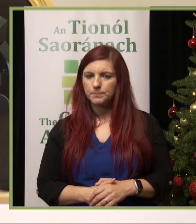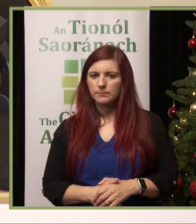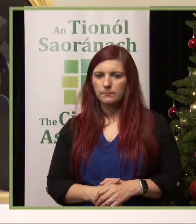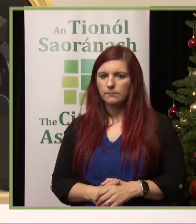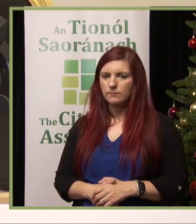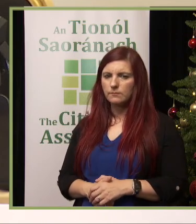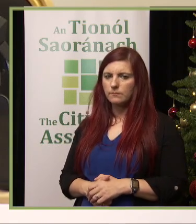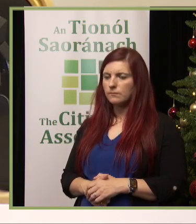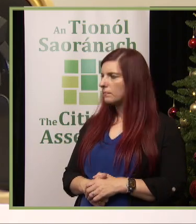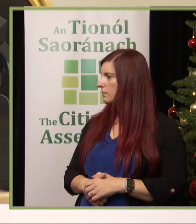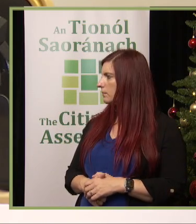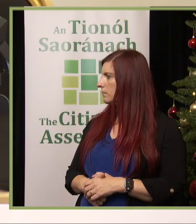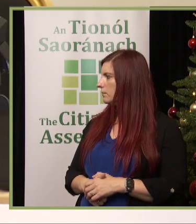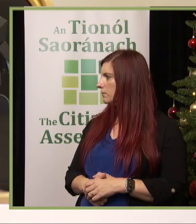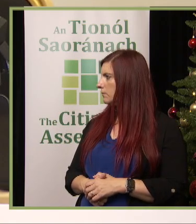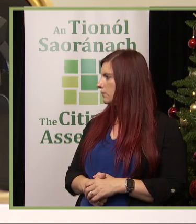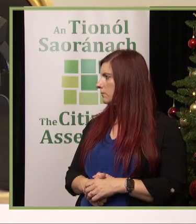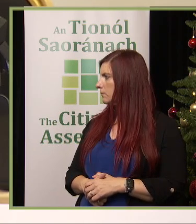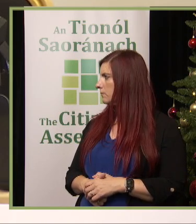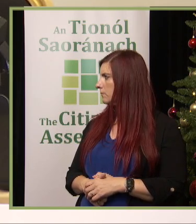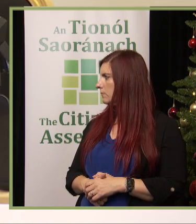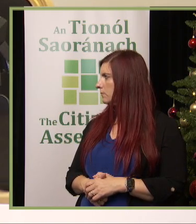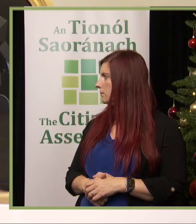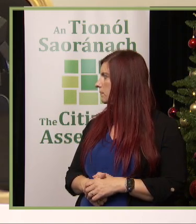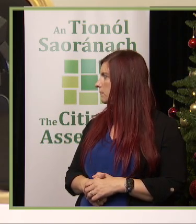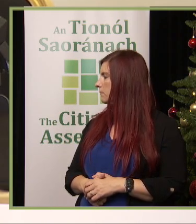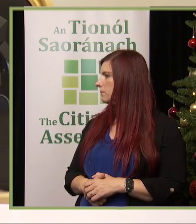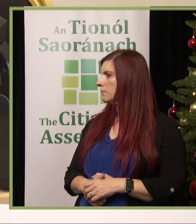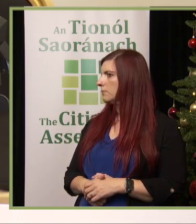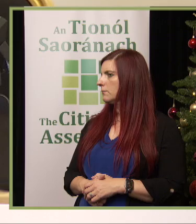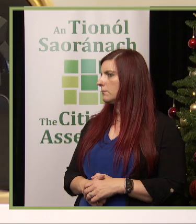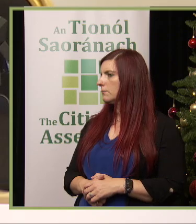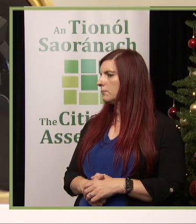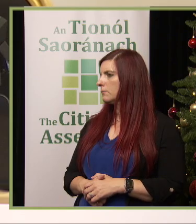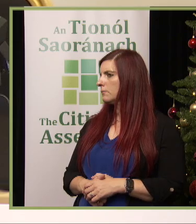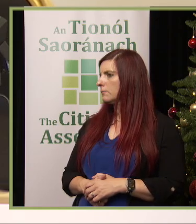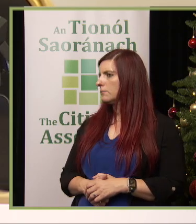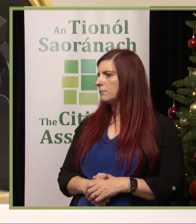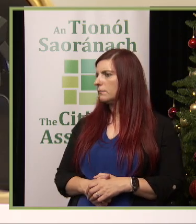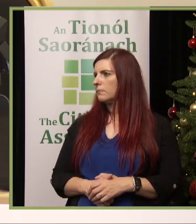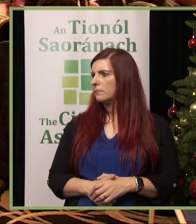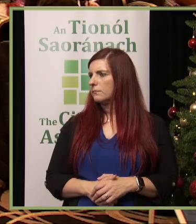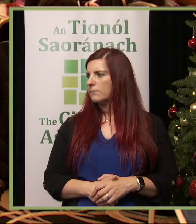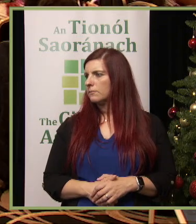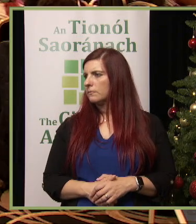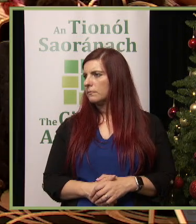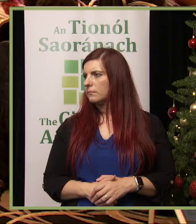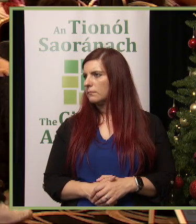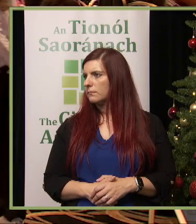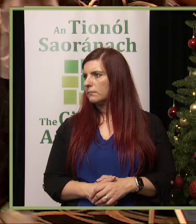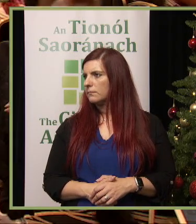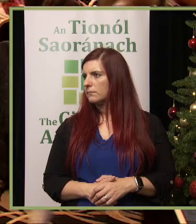doke. Strategy. Sorry. Thank you. As for as well, we wanted to insert